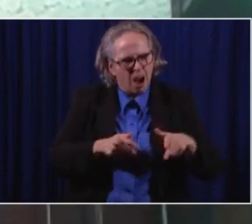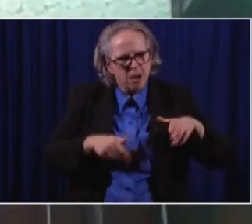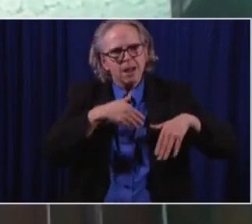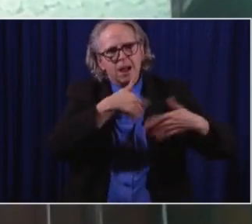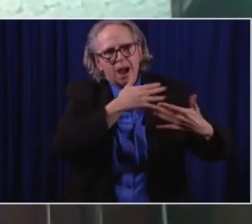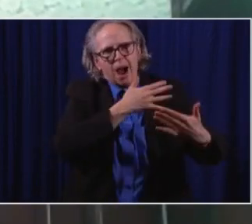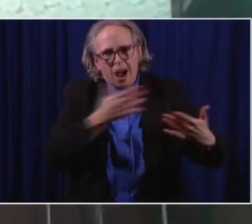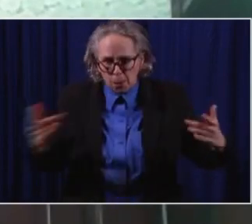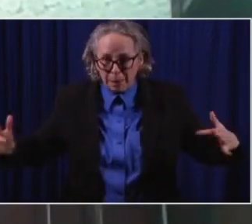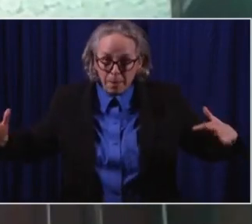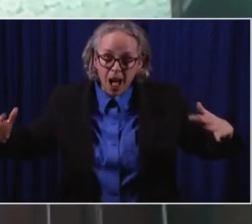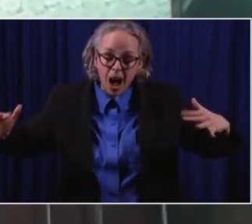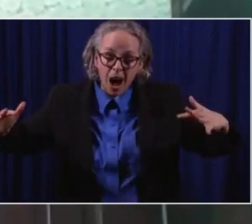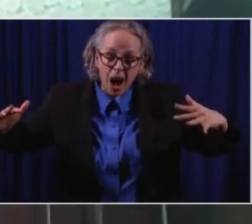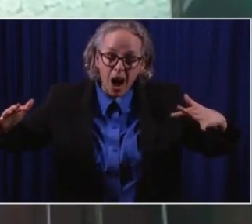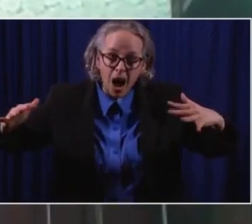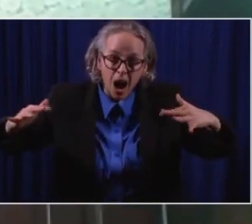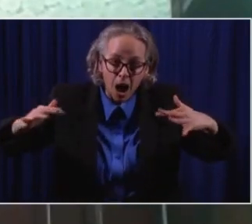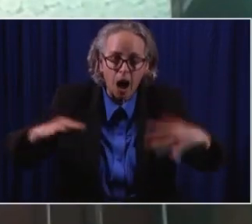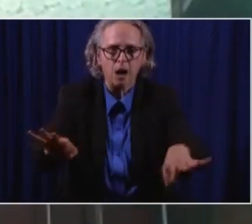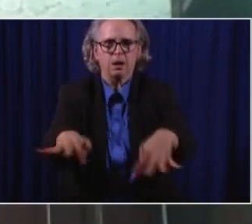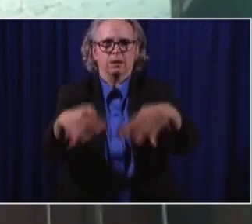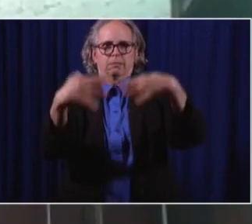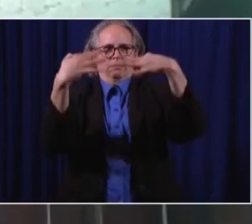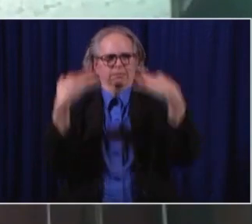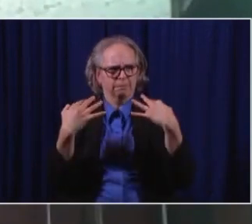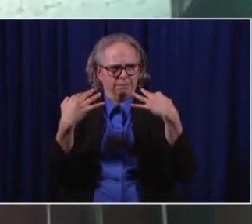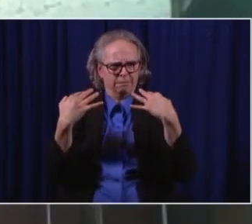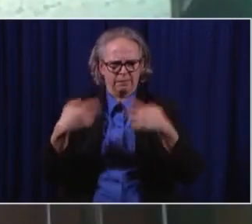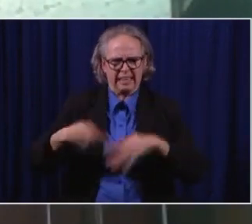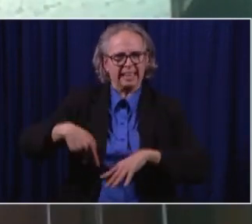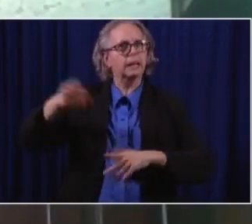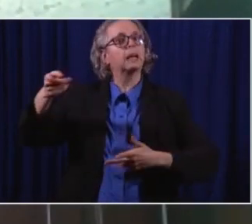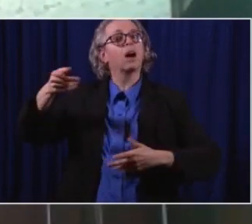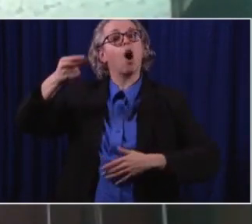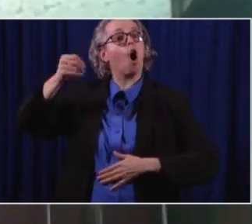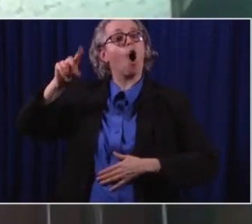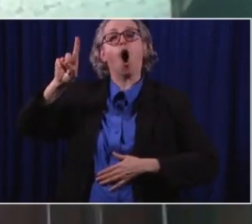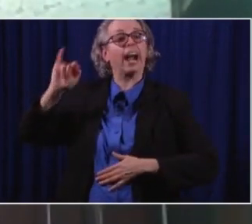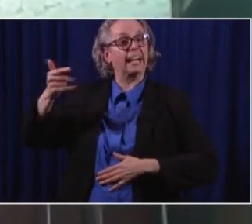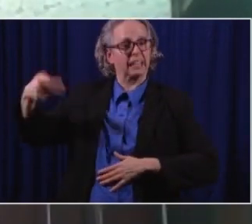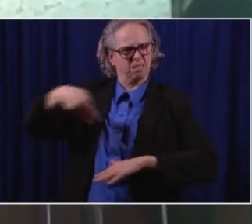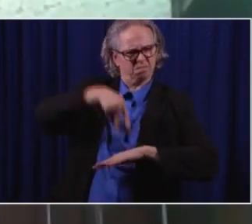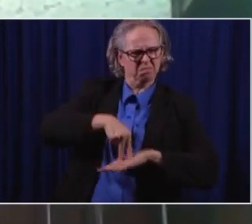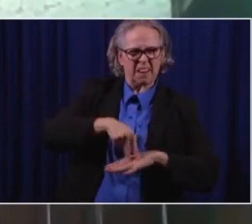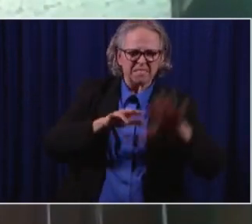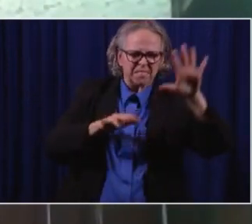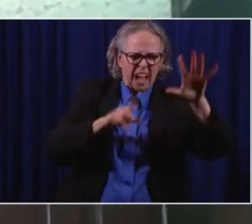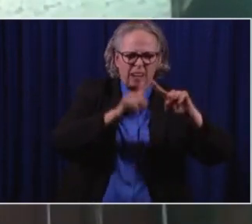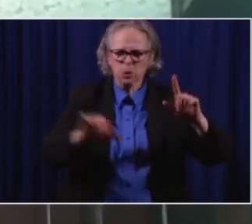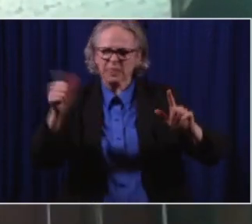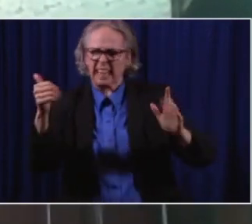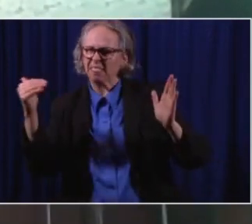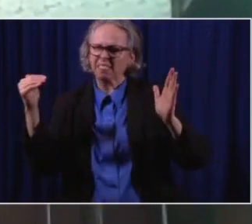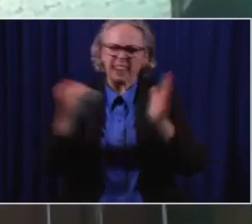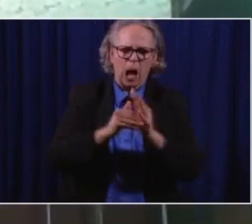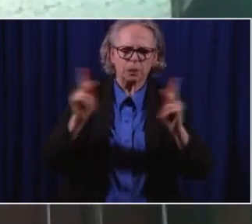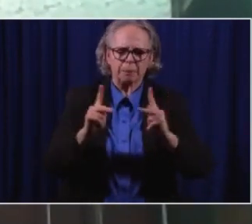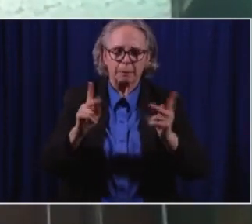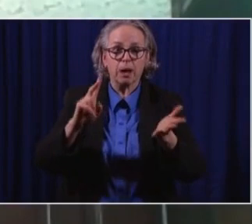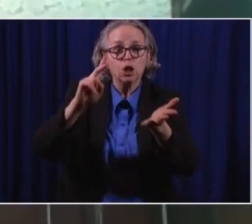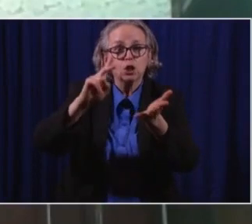that the governor's standing on, and 5,000 to 10,000 people at a time, twice a week. Over